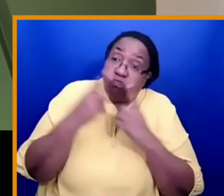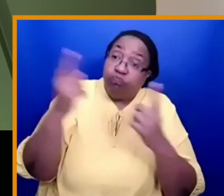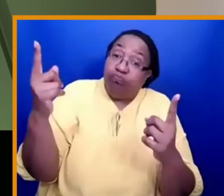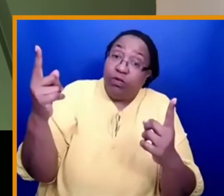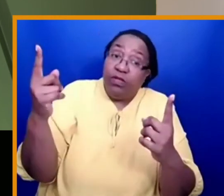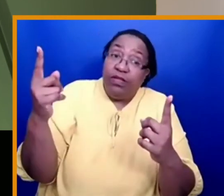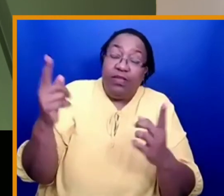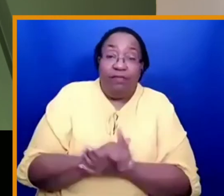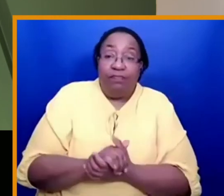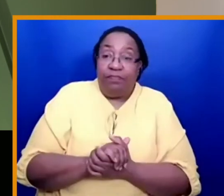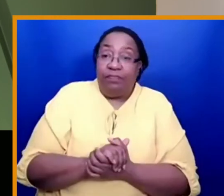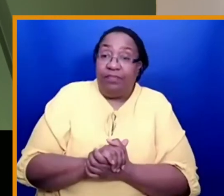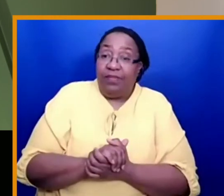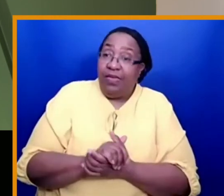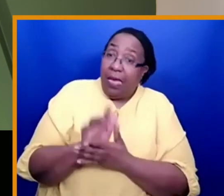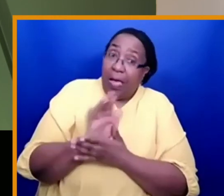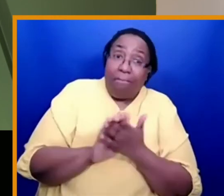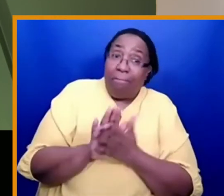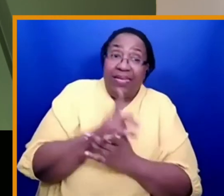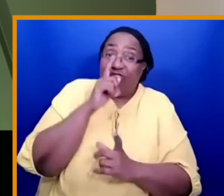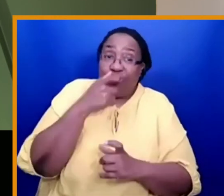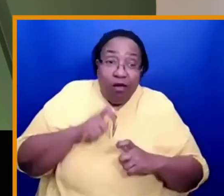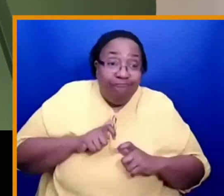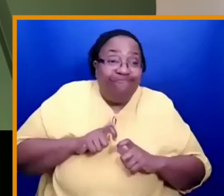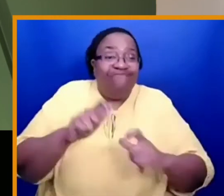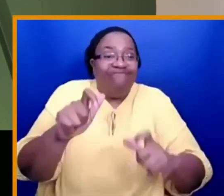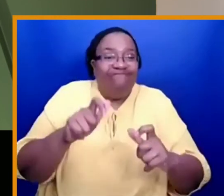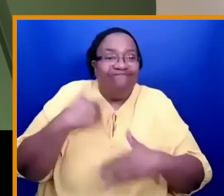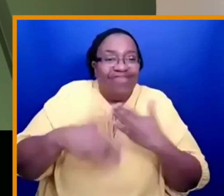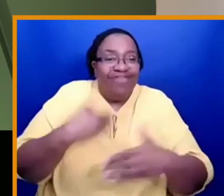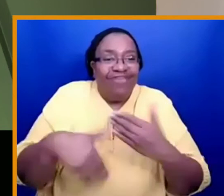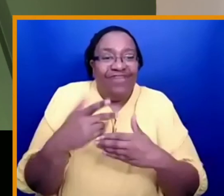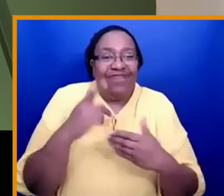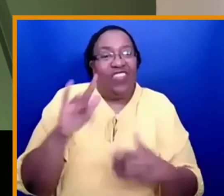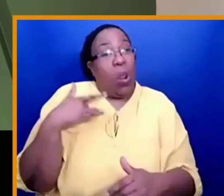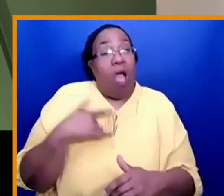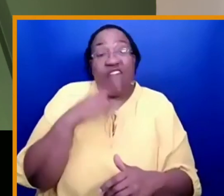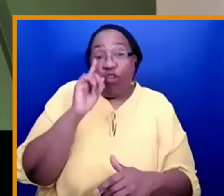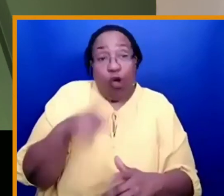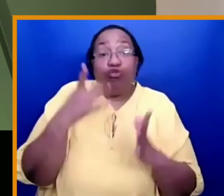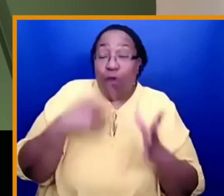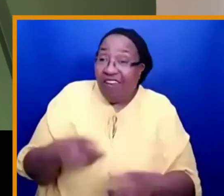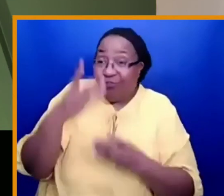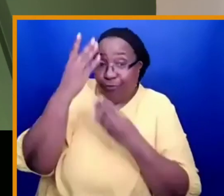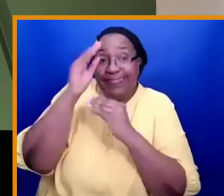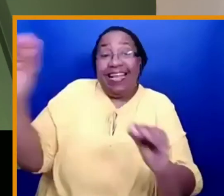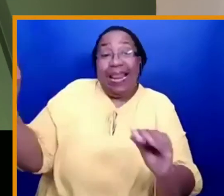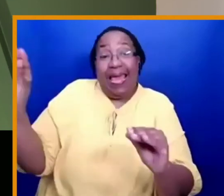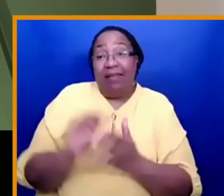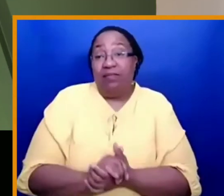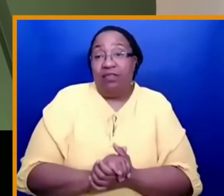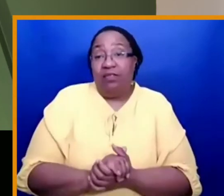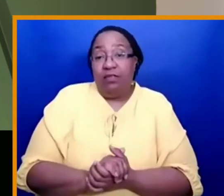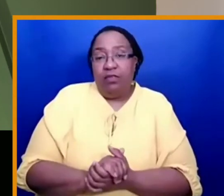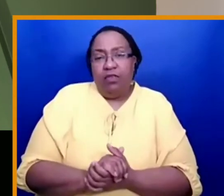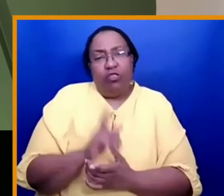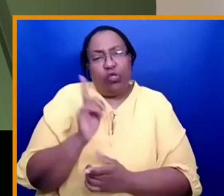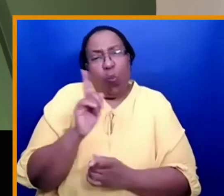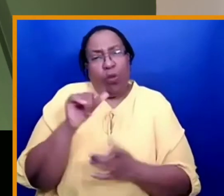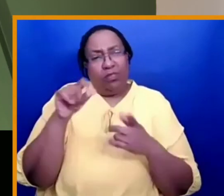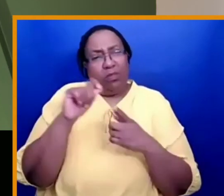from being able to get on with the rest of their lives. Now, you may be thinking, what's the point? Why does this matter?